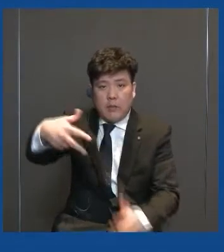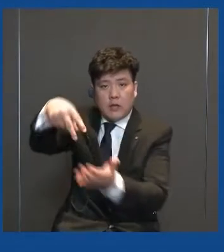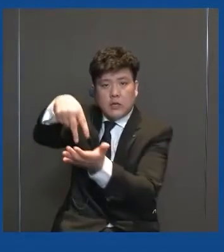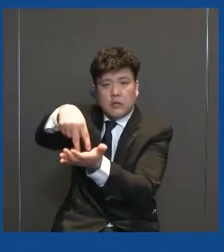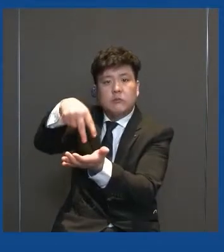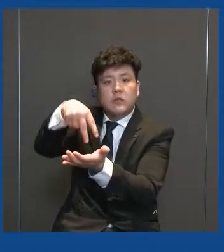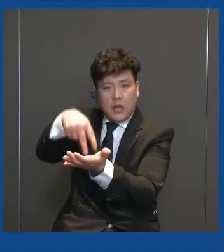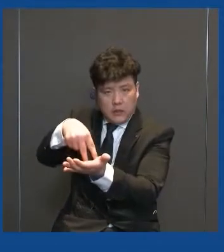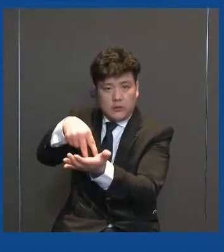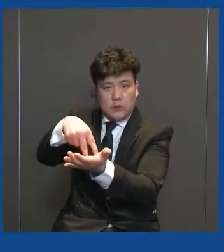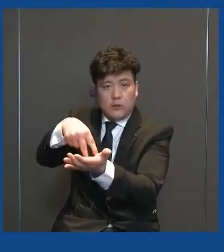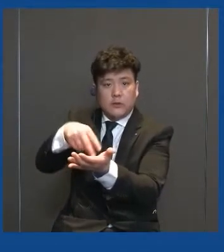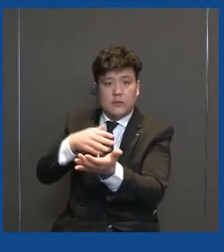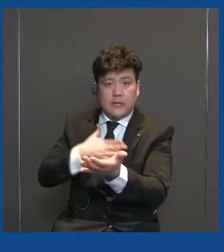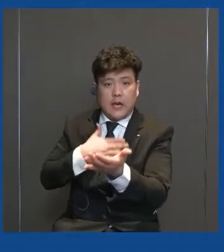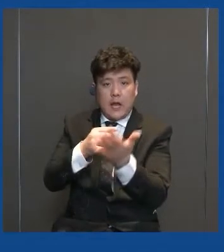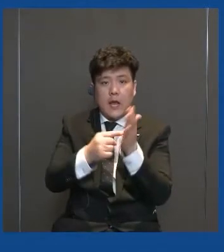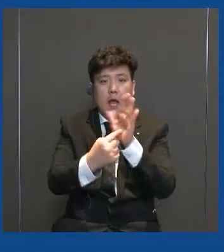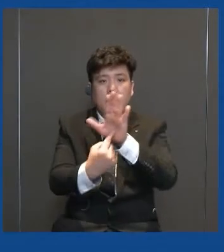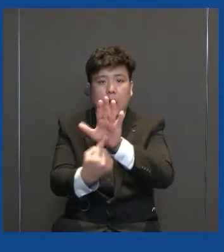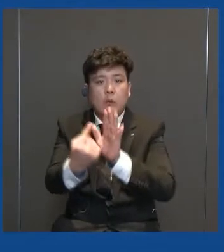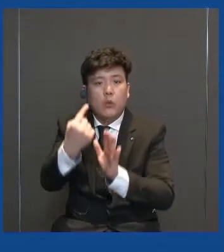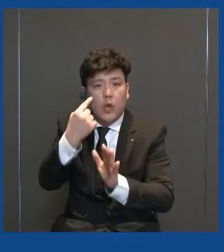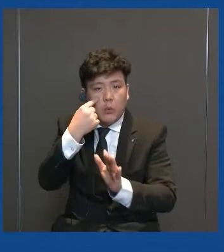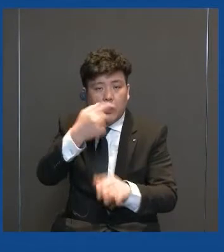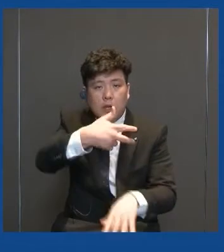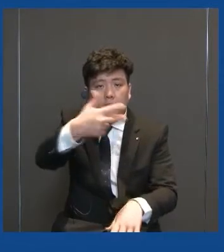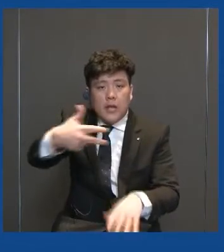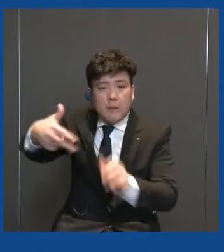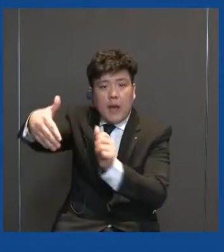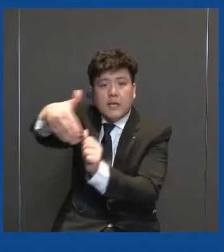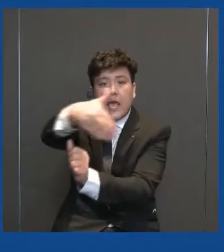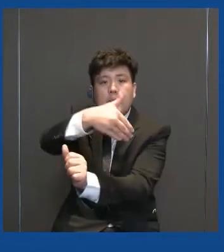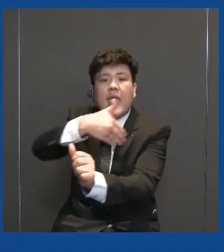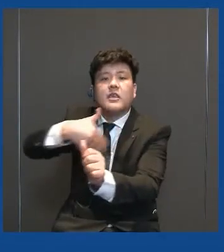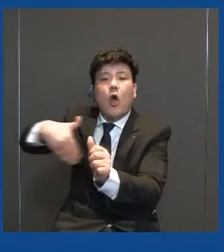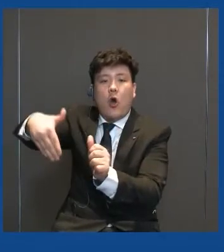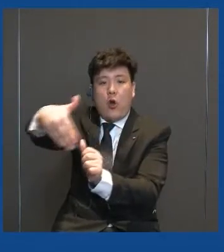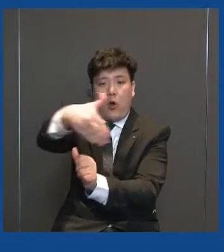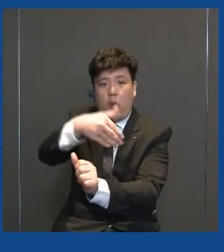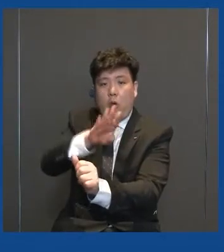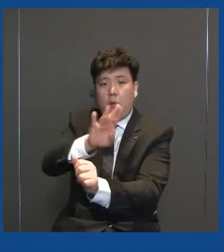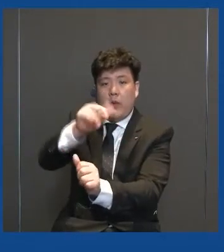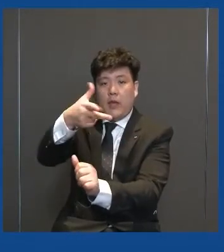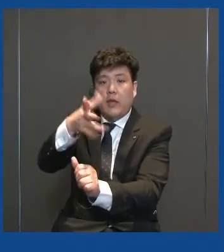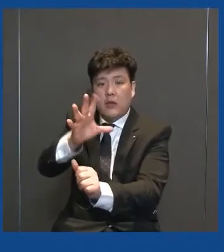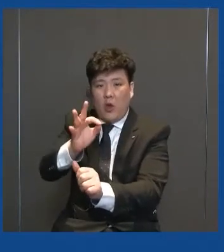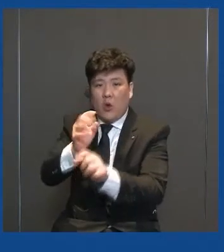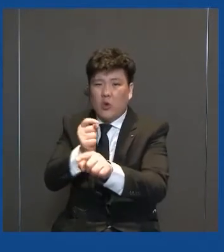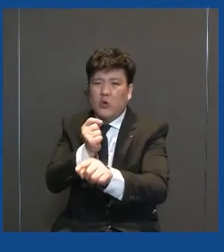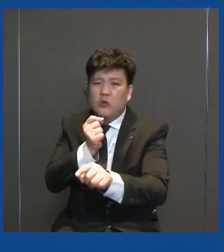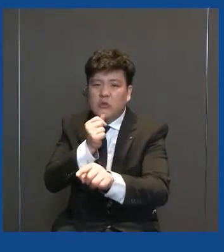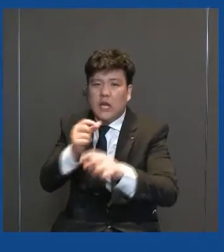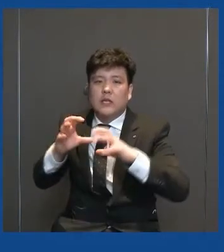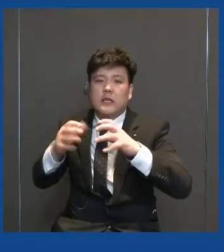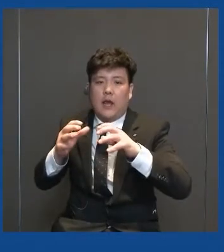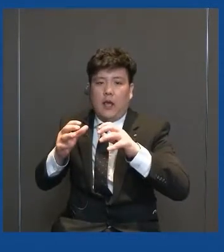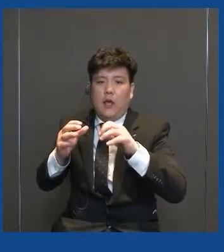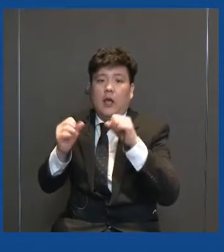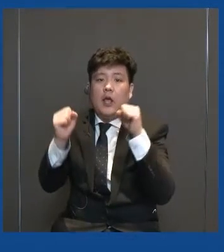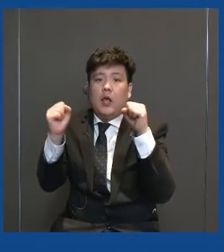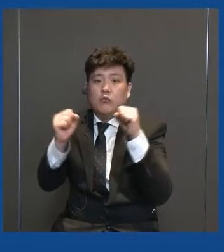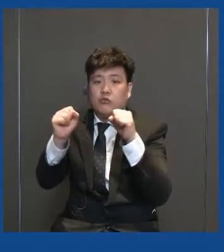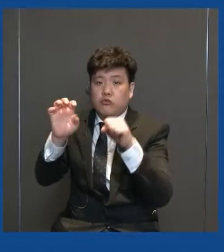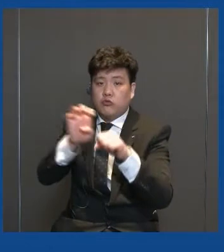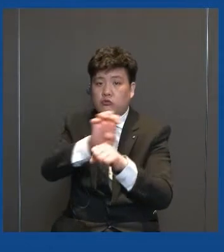context. Denmark is a small country in Northern Europe, just north of Germany, which you've just heard